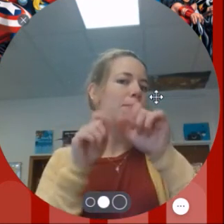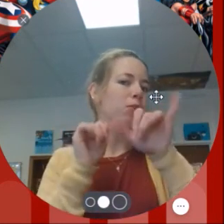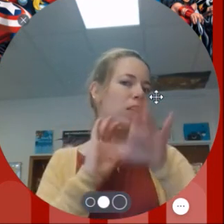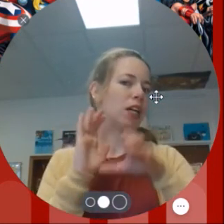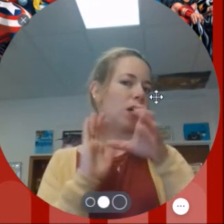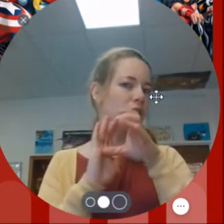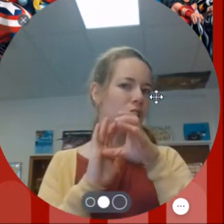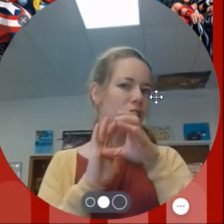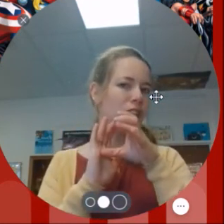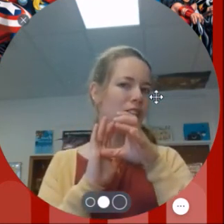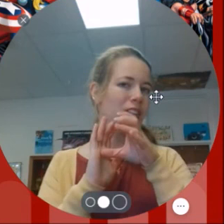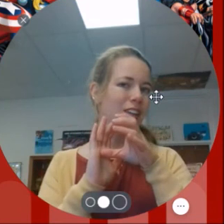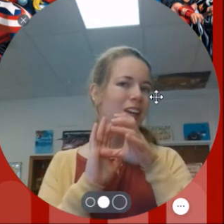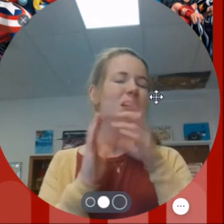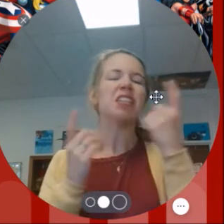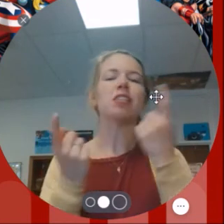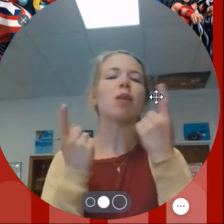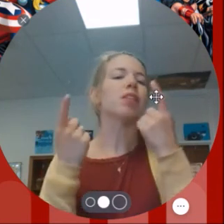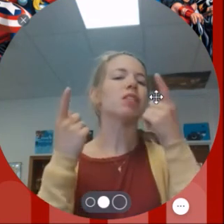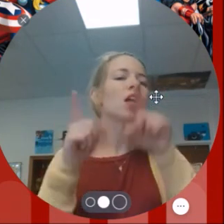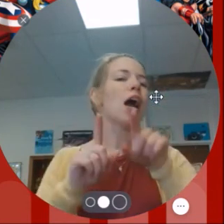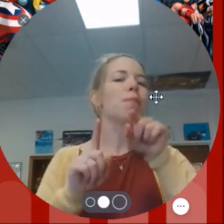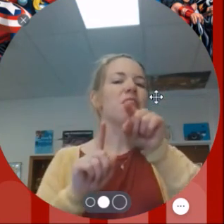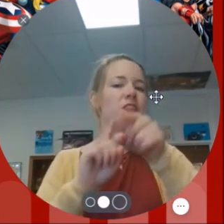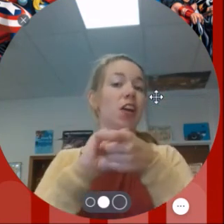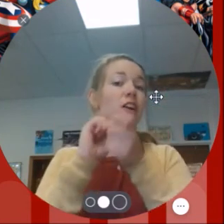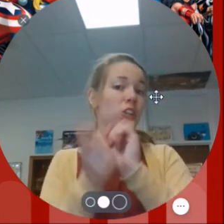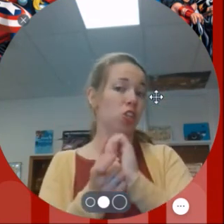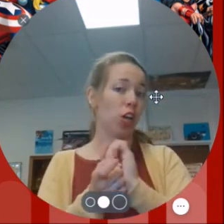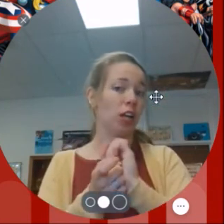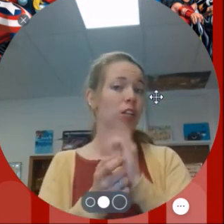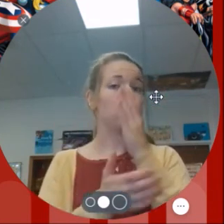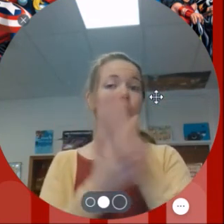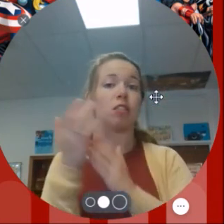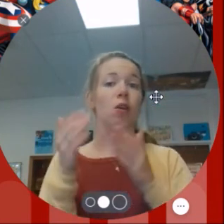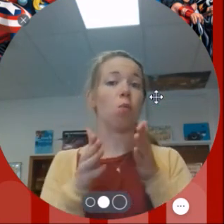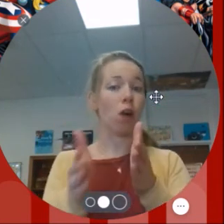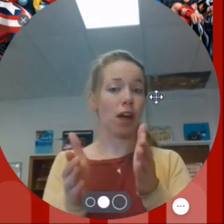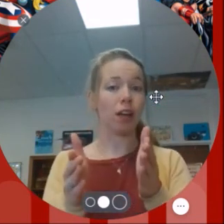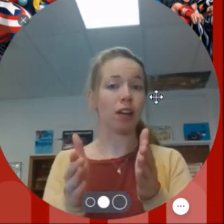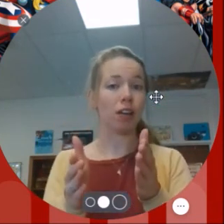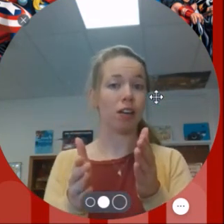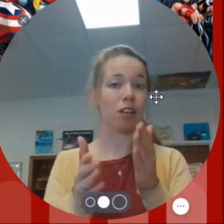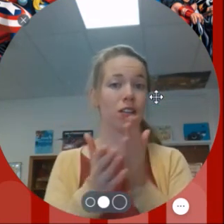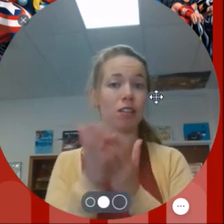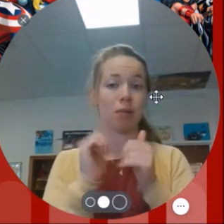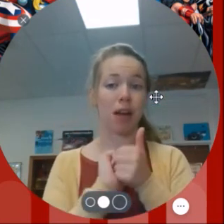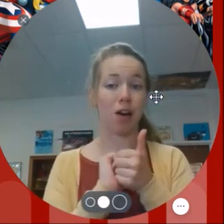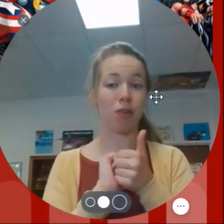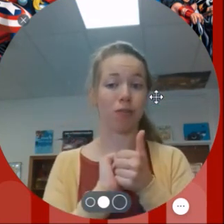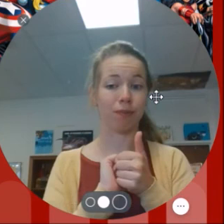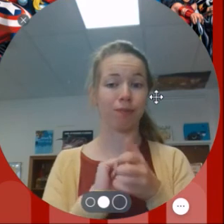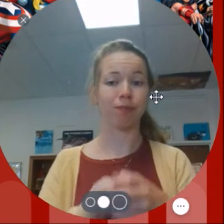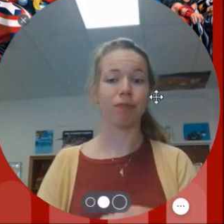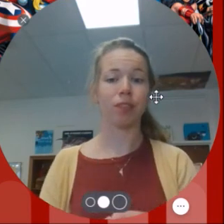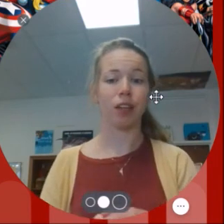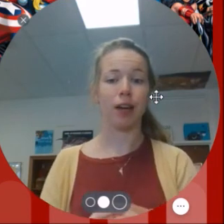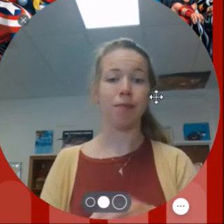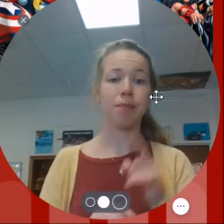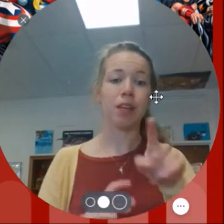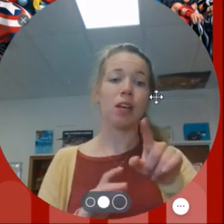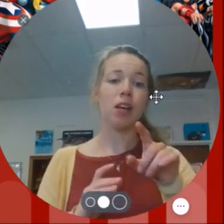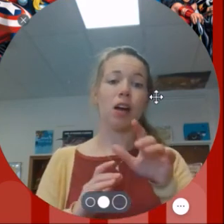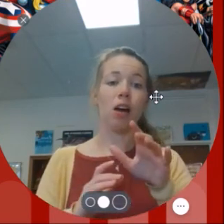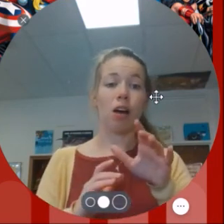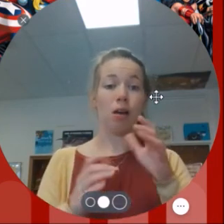layer happening with that character. Something's going to happen. They are going to change in some way, somehow.